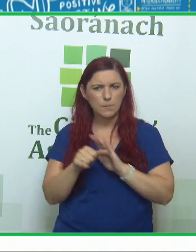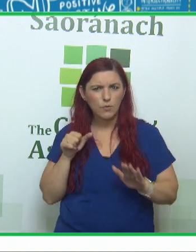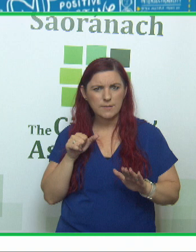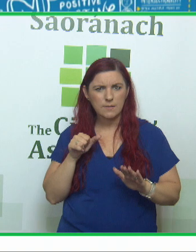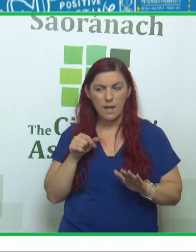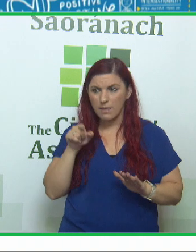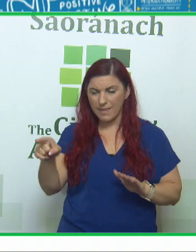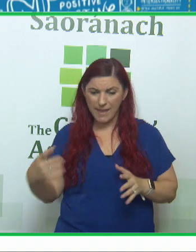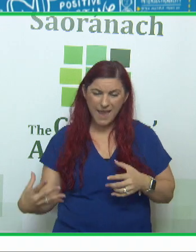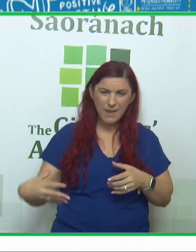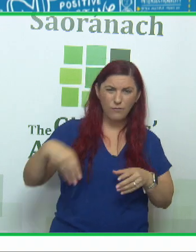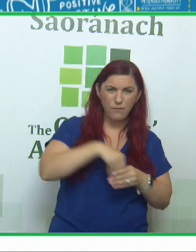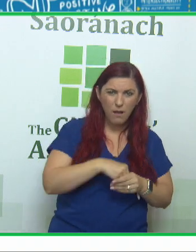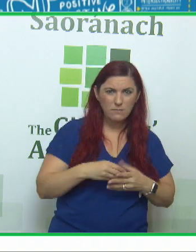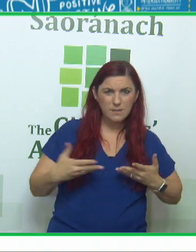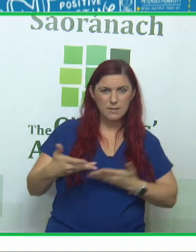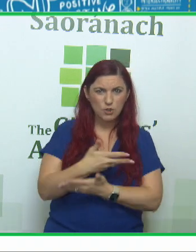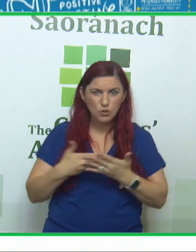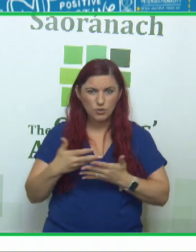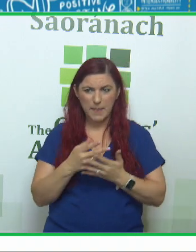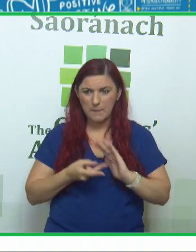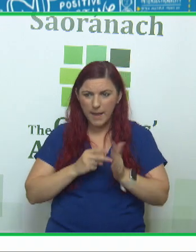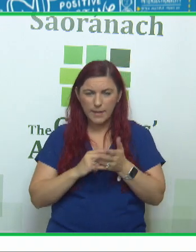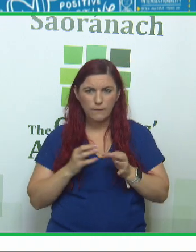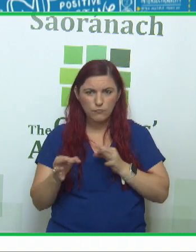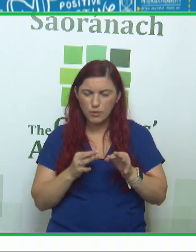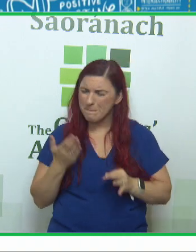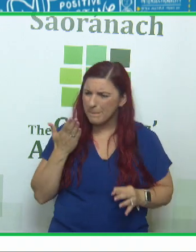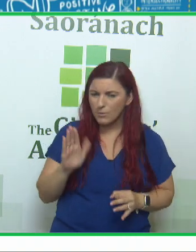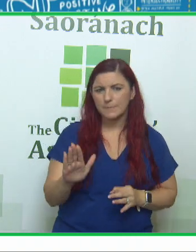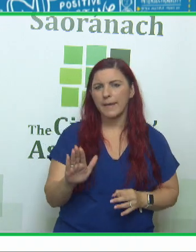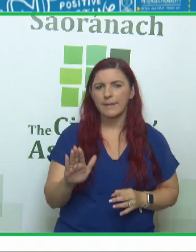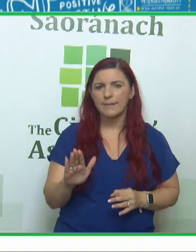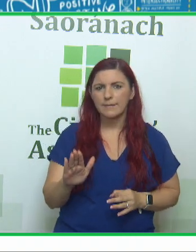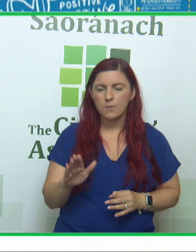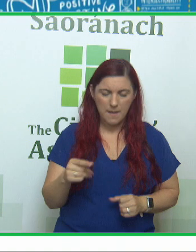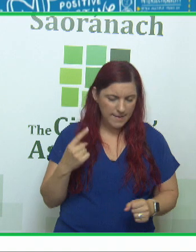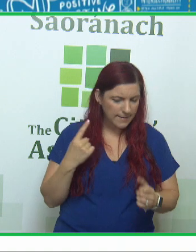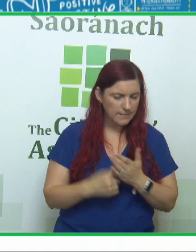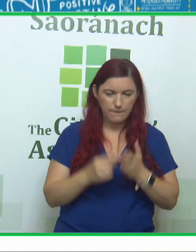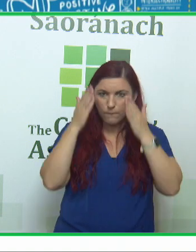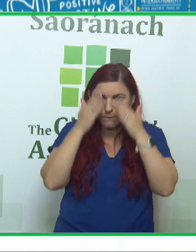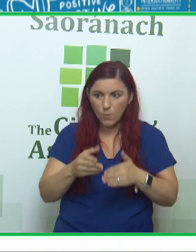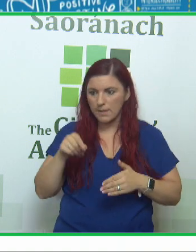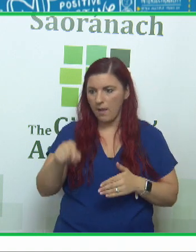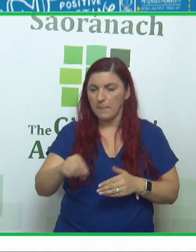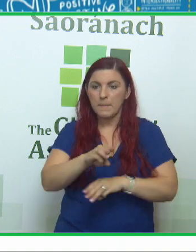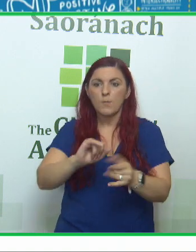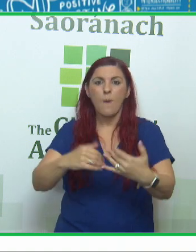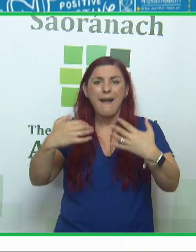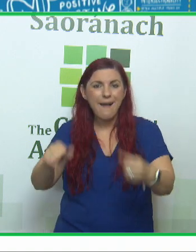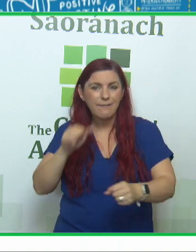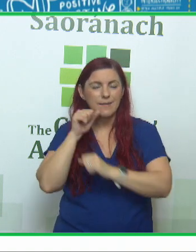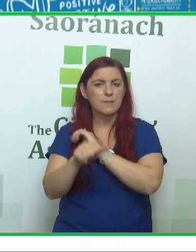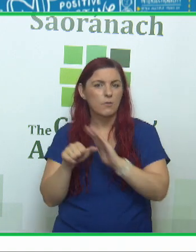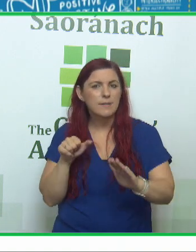a core component of the next strategy. So put it again centre stage. And this approach flows from a